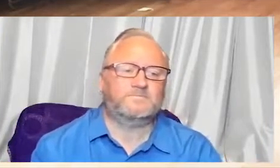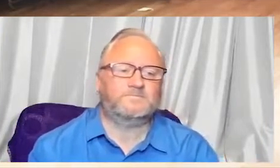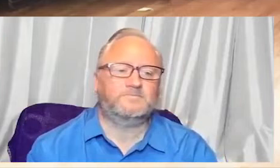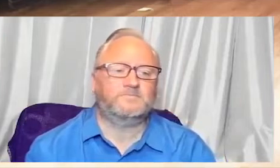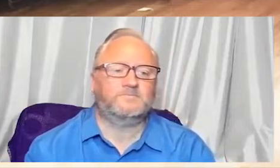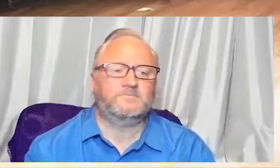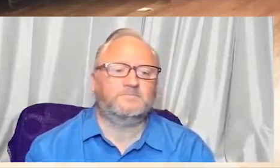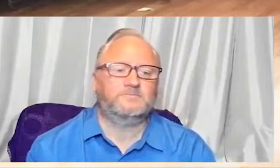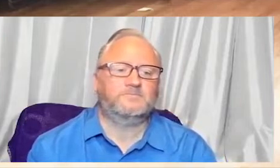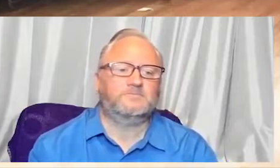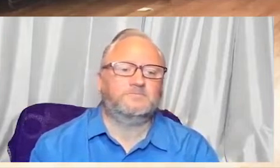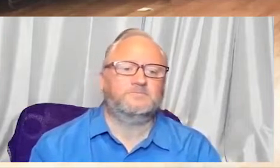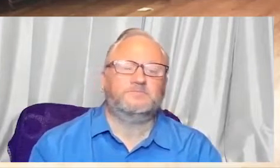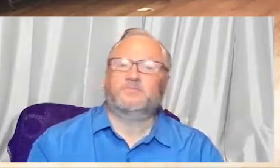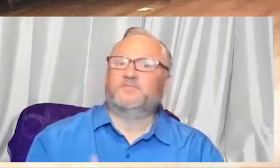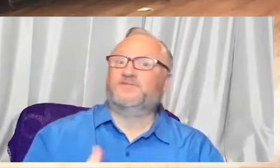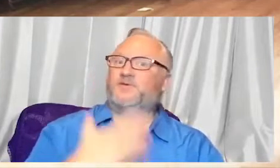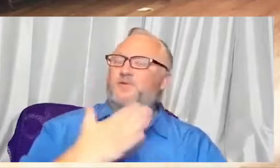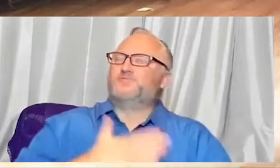Oh, for the joy of that turn.